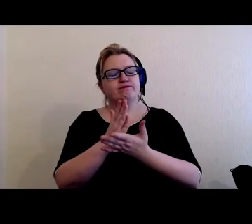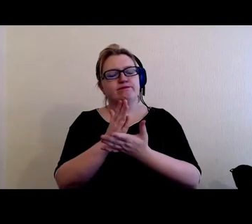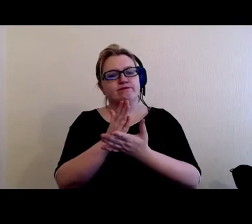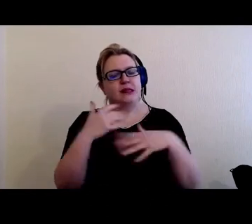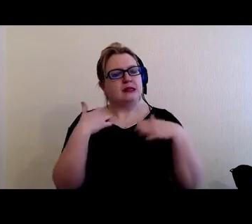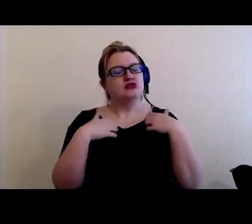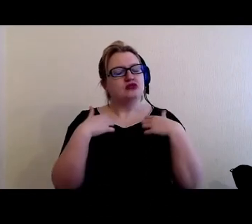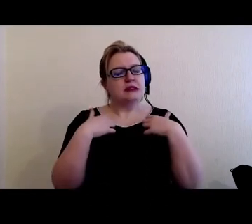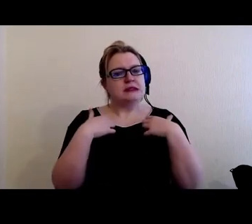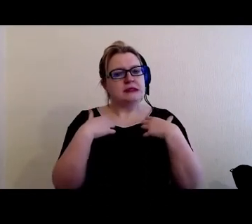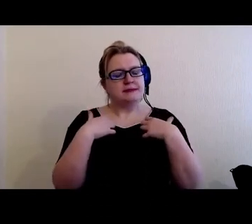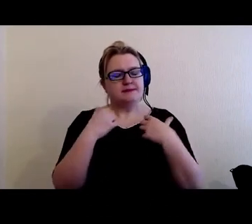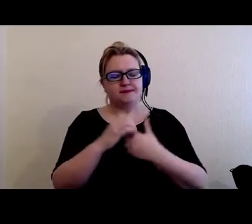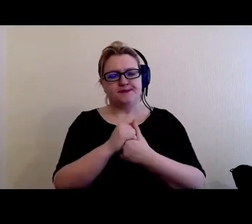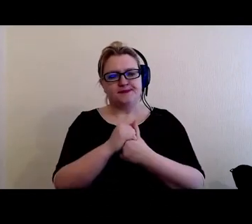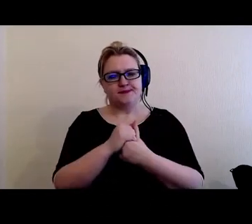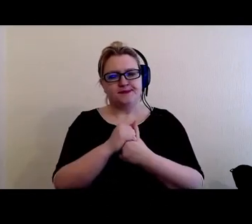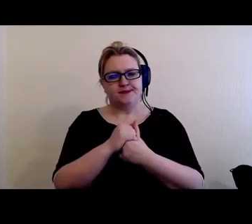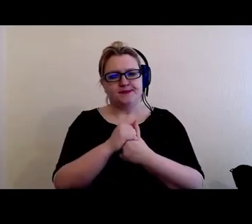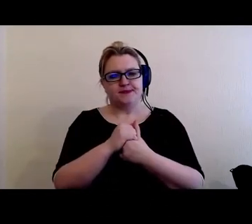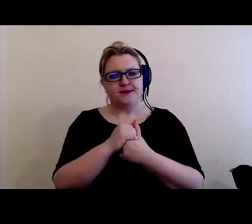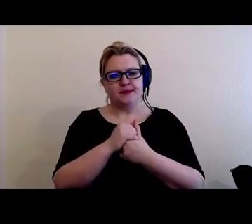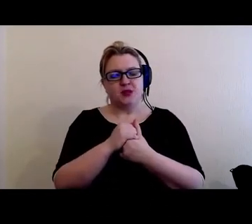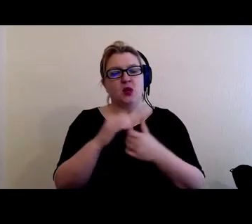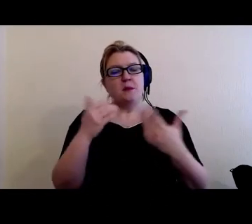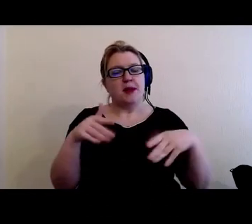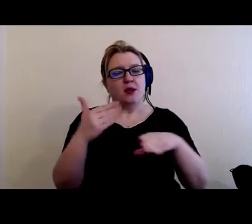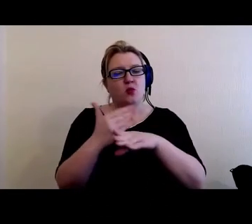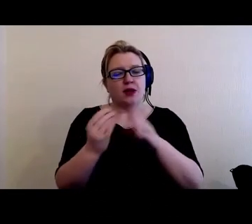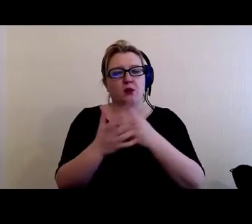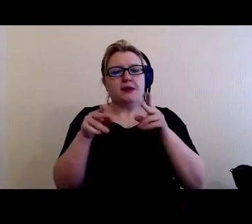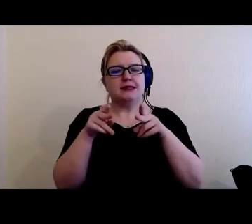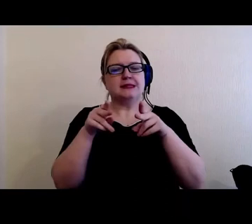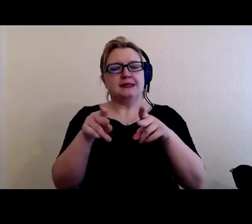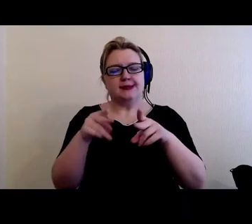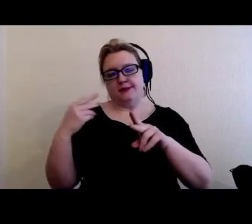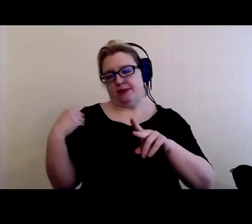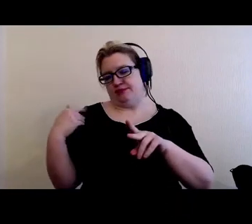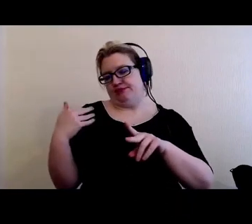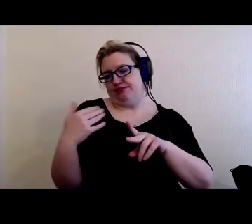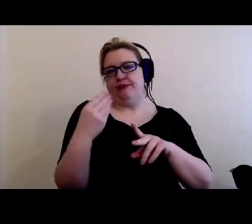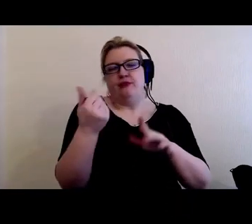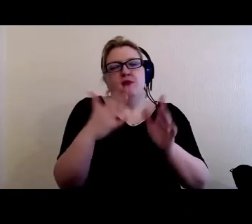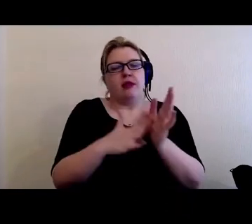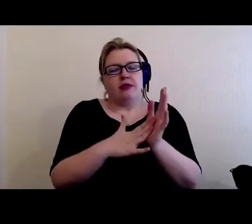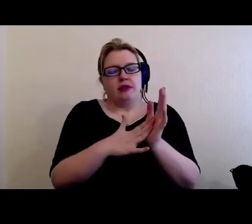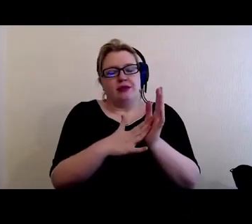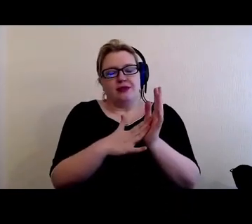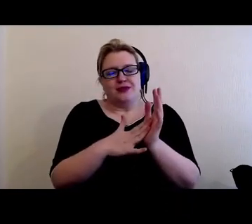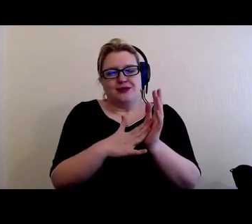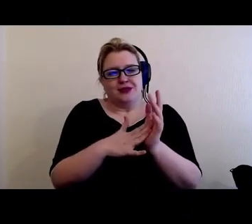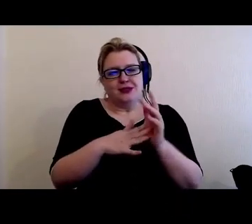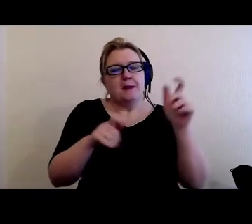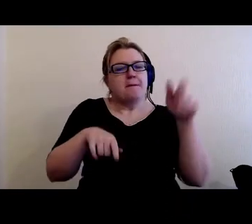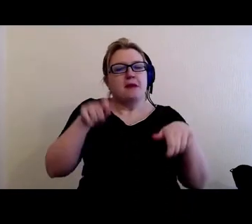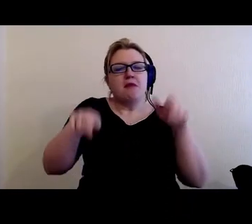been seeing and hearing when we've been working out with systems in the last sort of few months really is people reflecting on how much